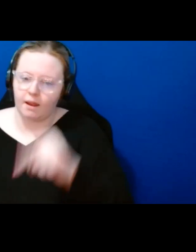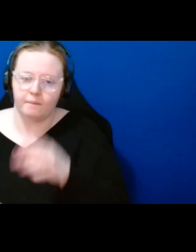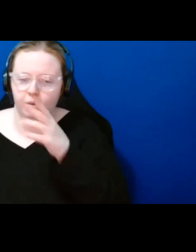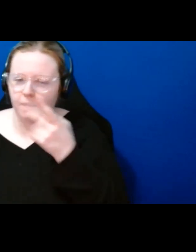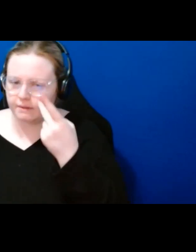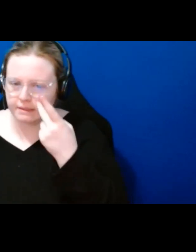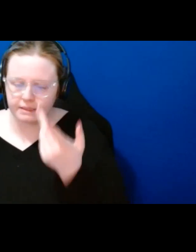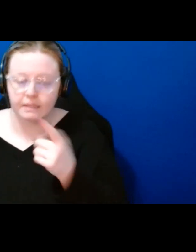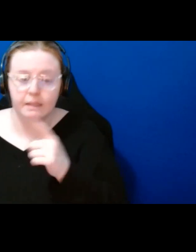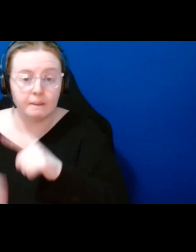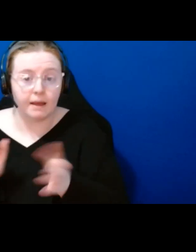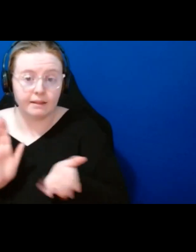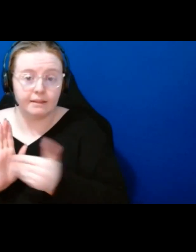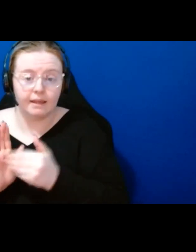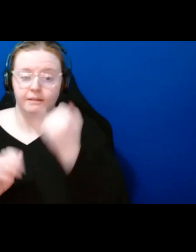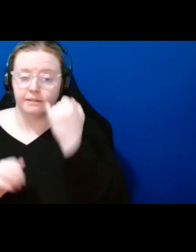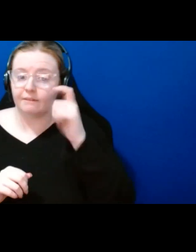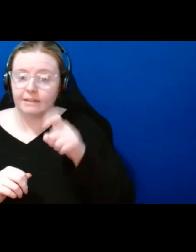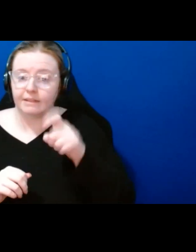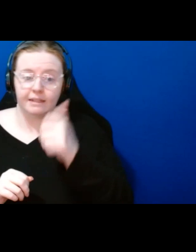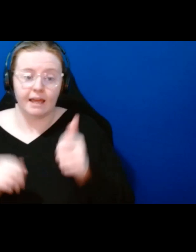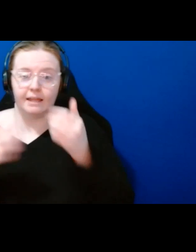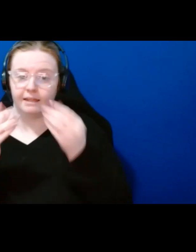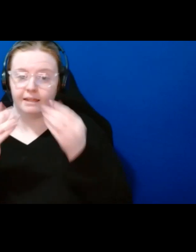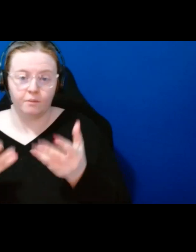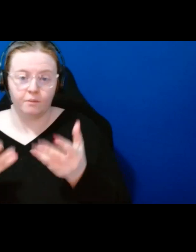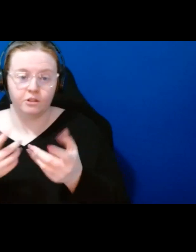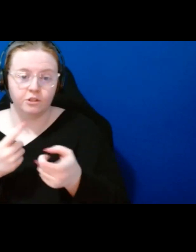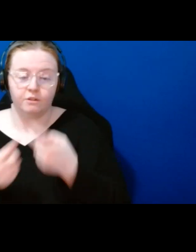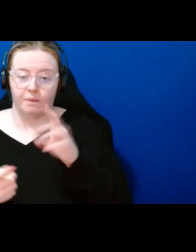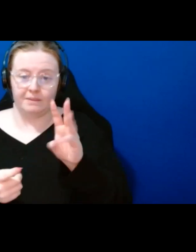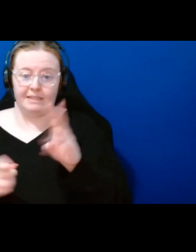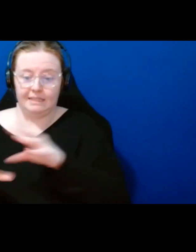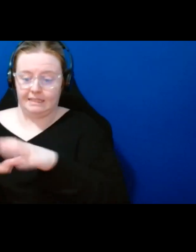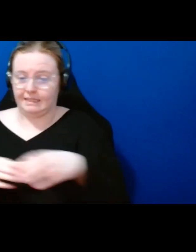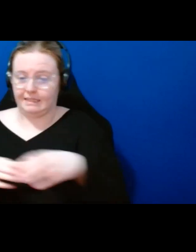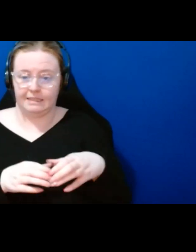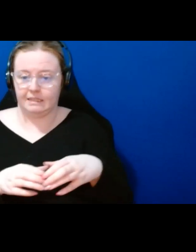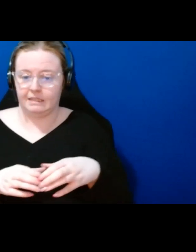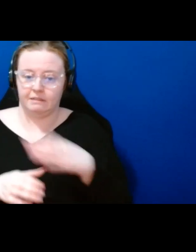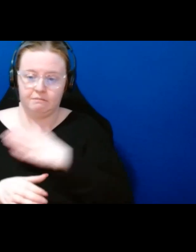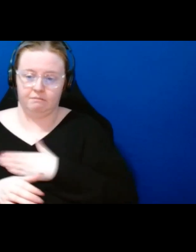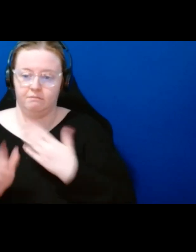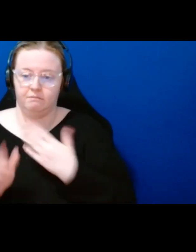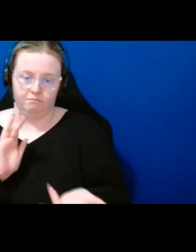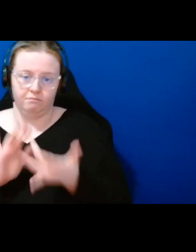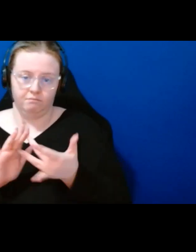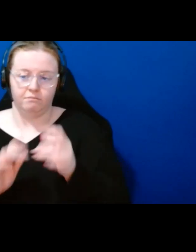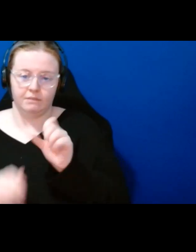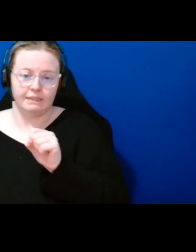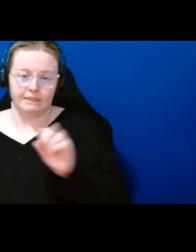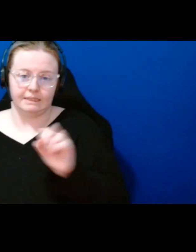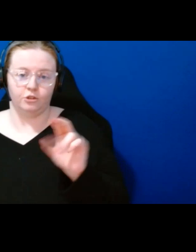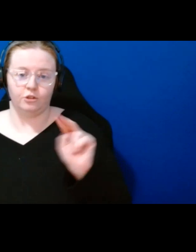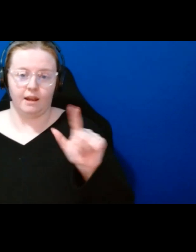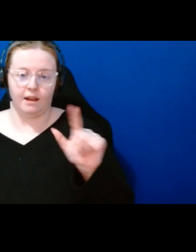However, again, if you need any of this information on any of the wellness coalitions, by all means, you contact Seniors NL. We'd be more than